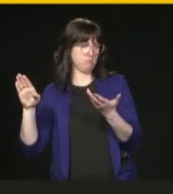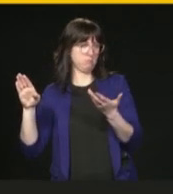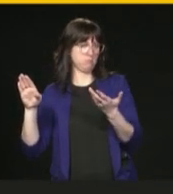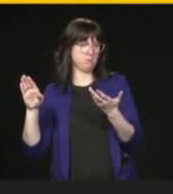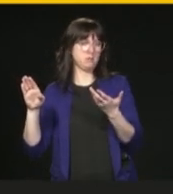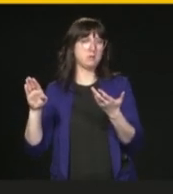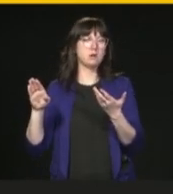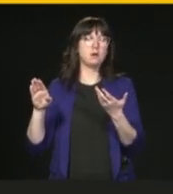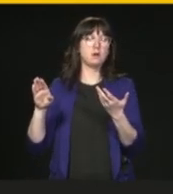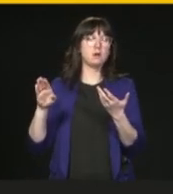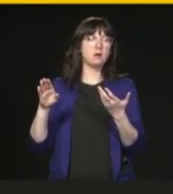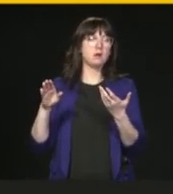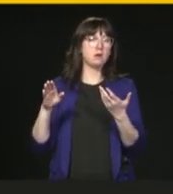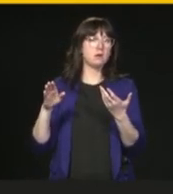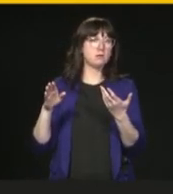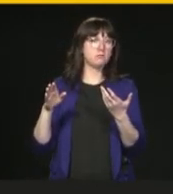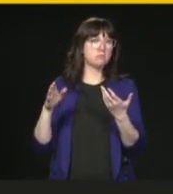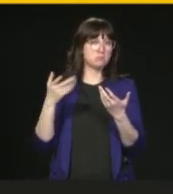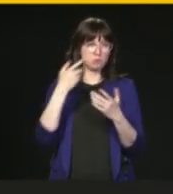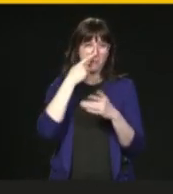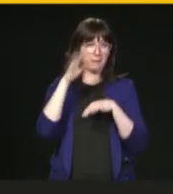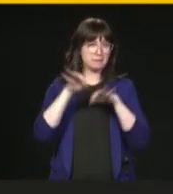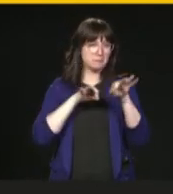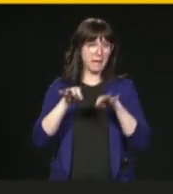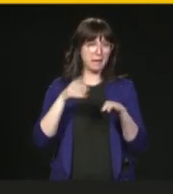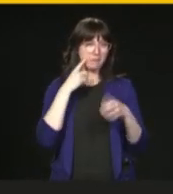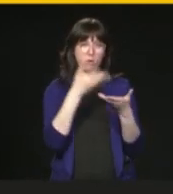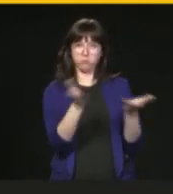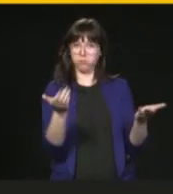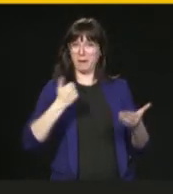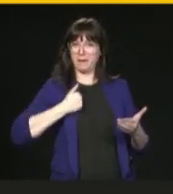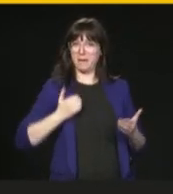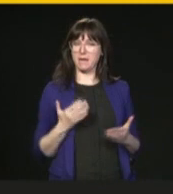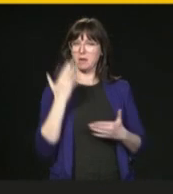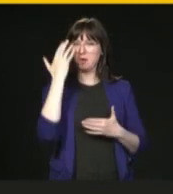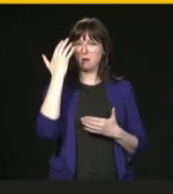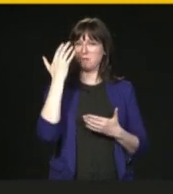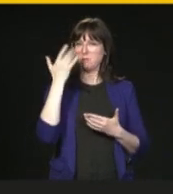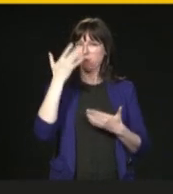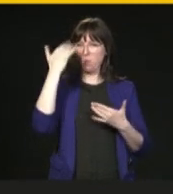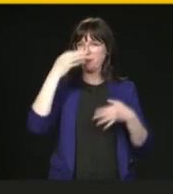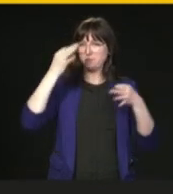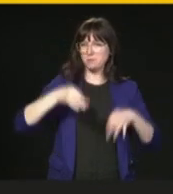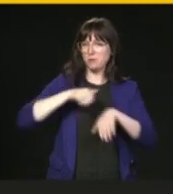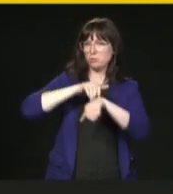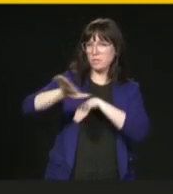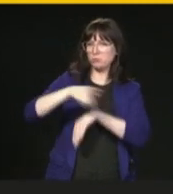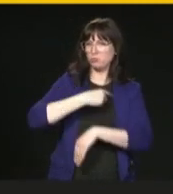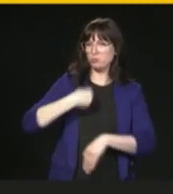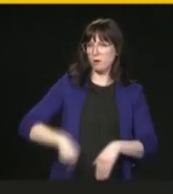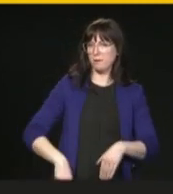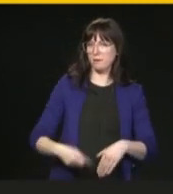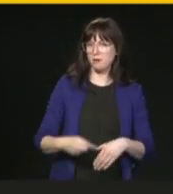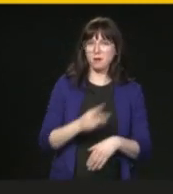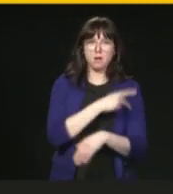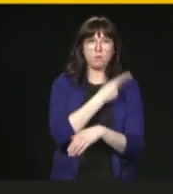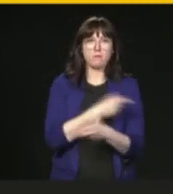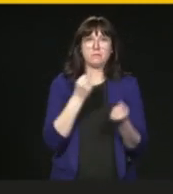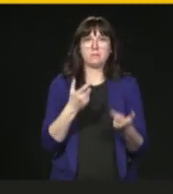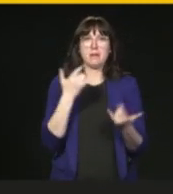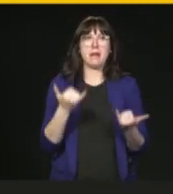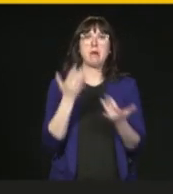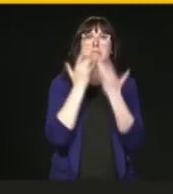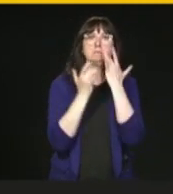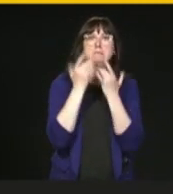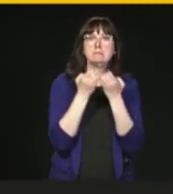in February from China. Can you explain that decision? Because it seems that